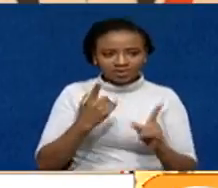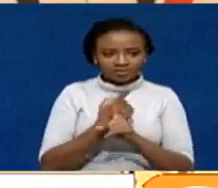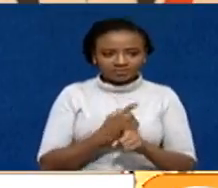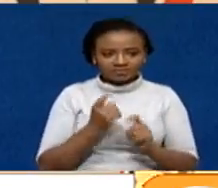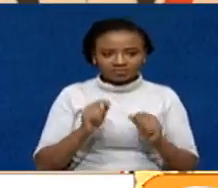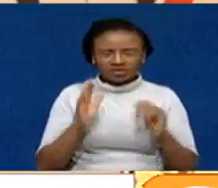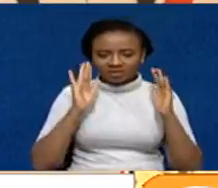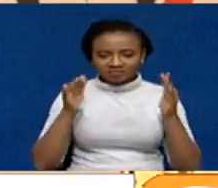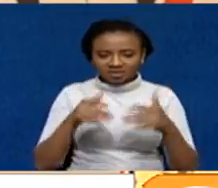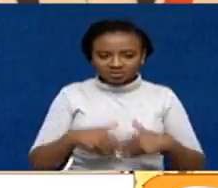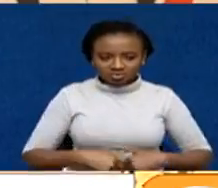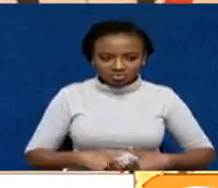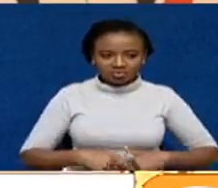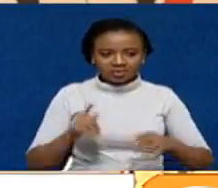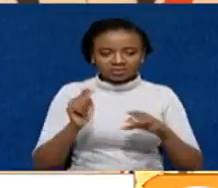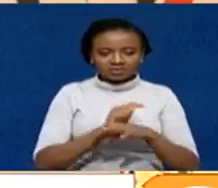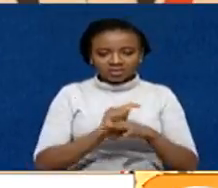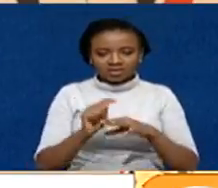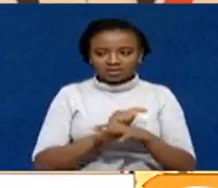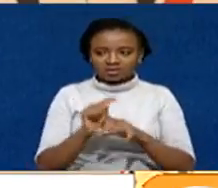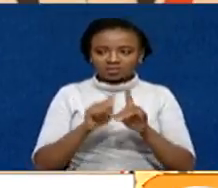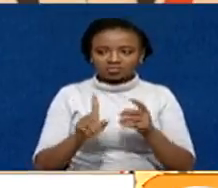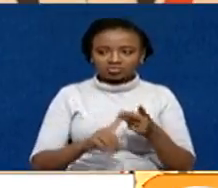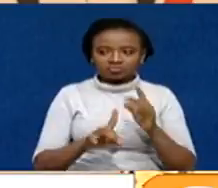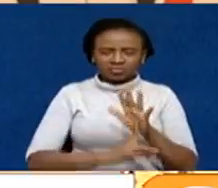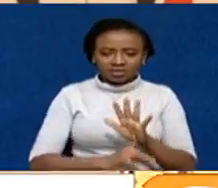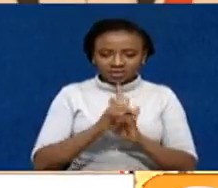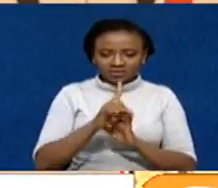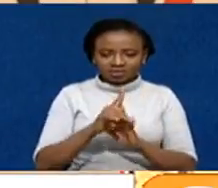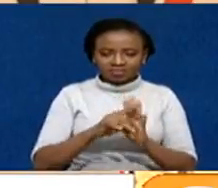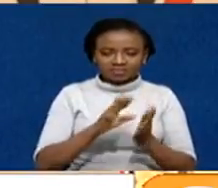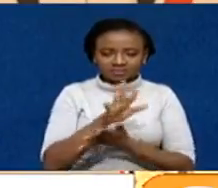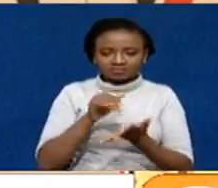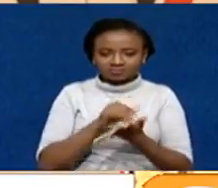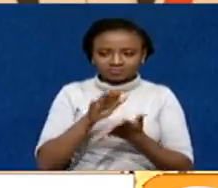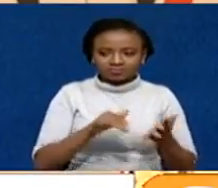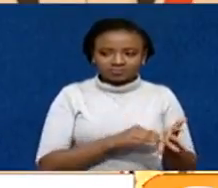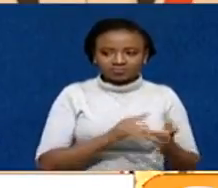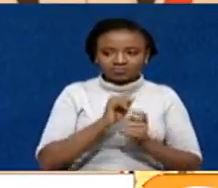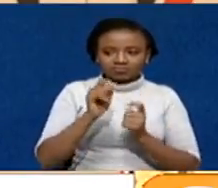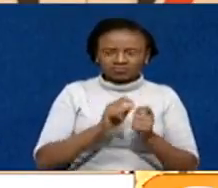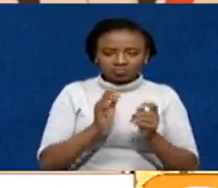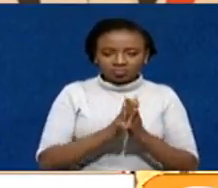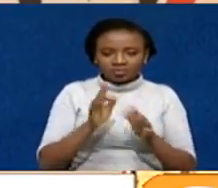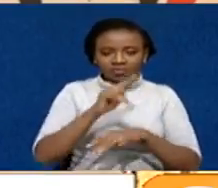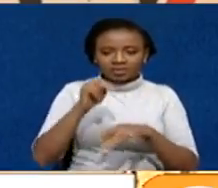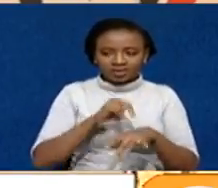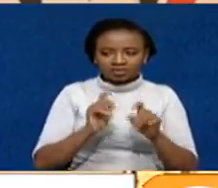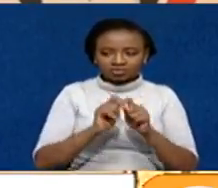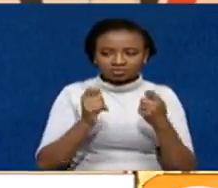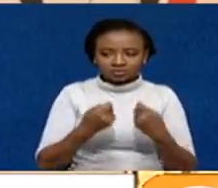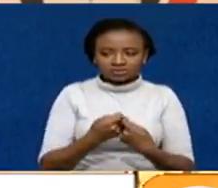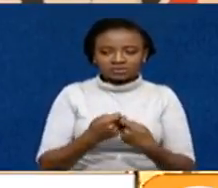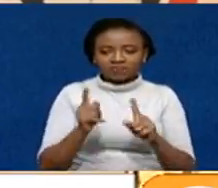youth training development facilities. My time in Kenya, obviously, with the national team since 2009 has been